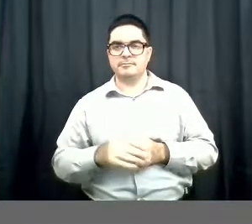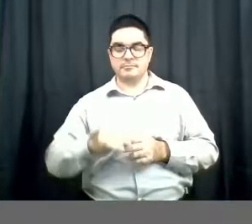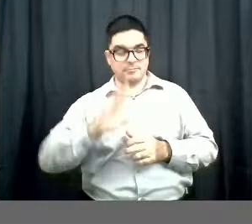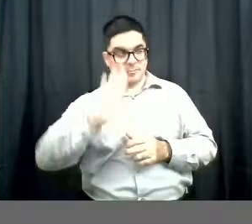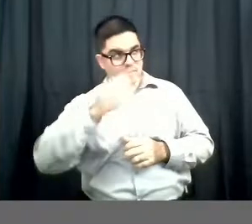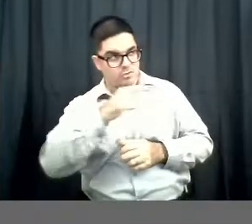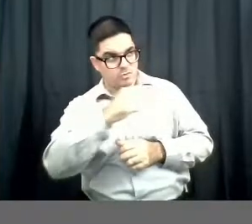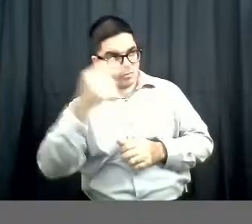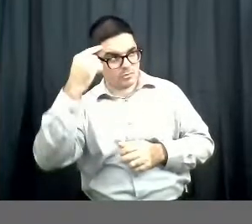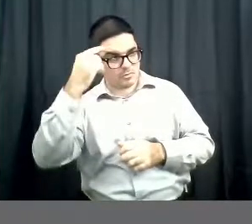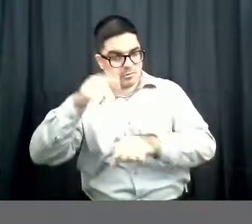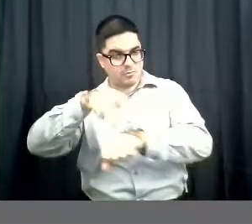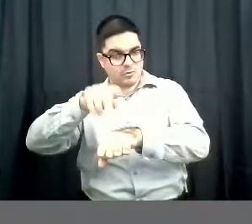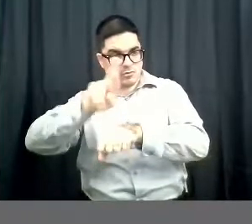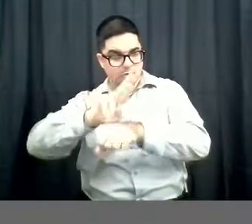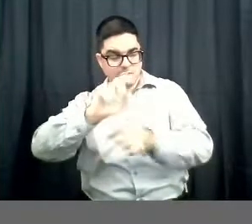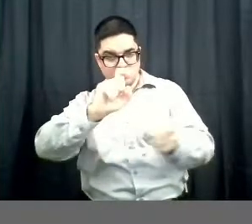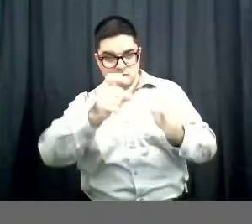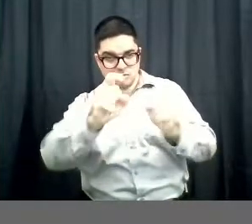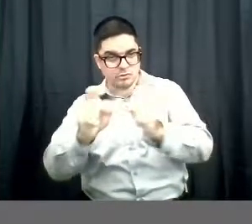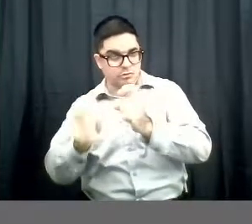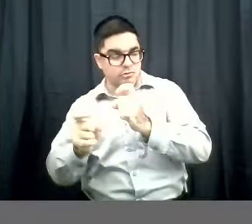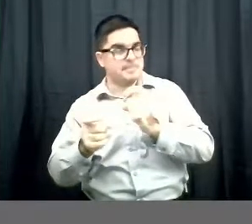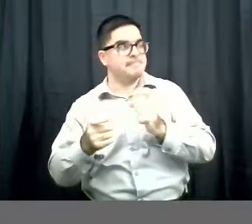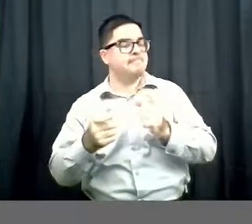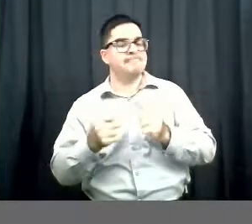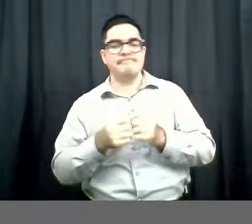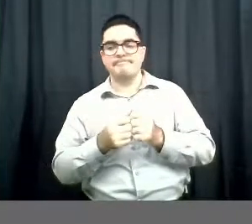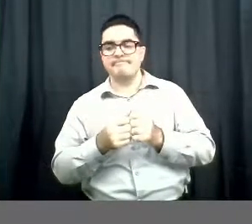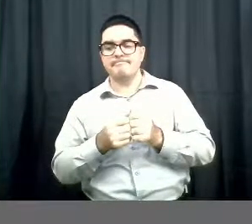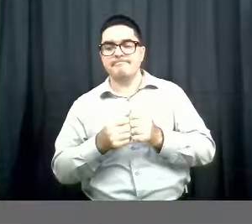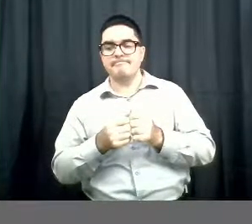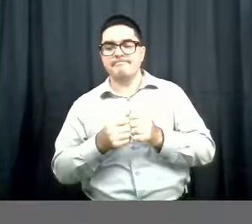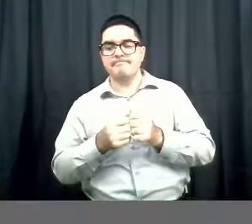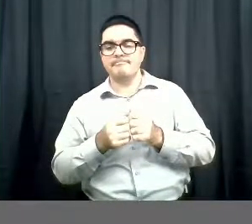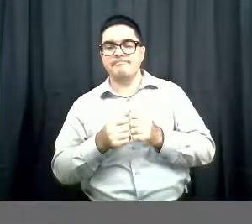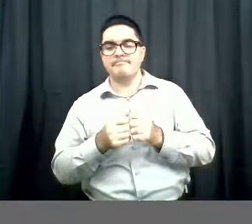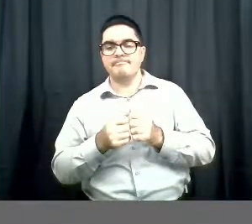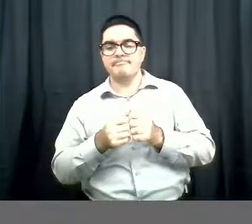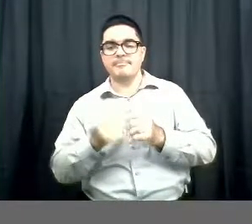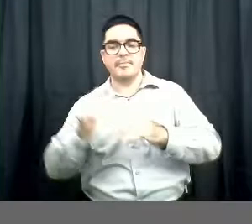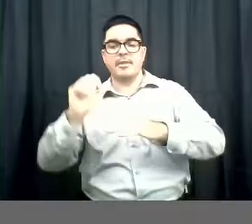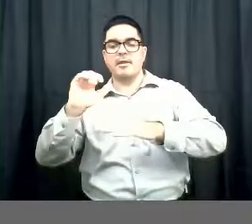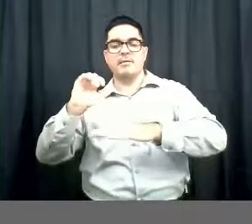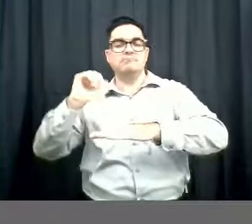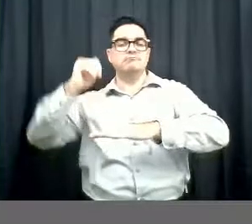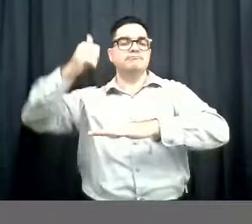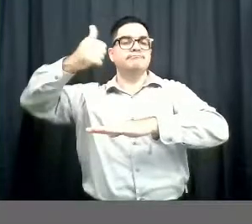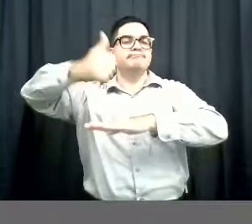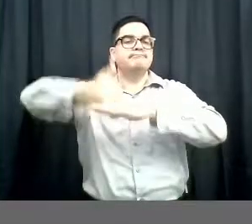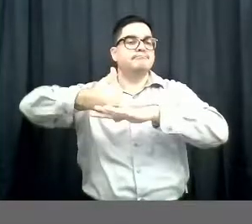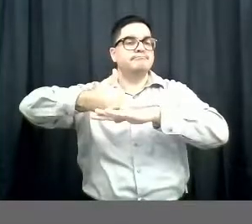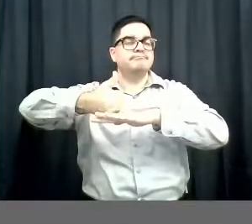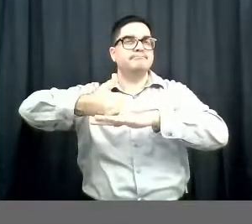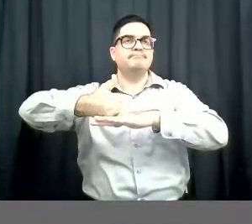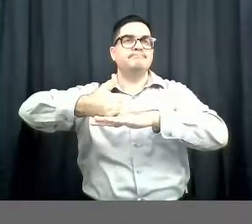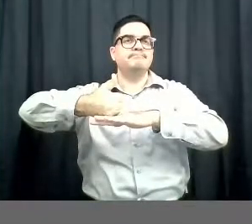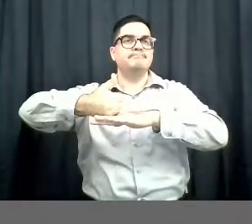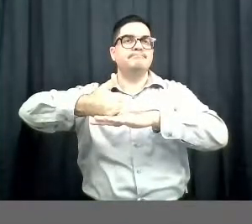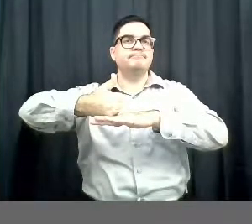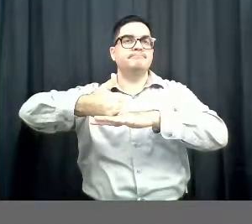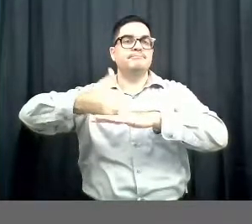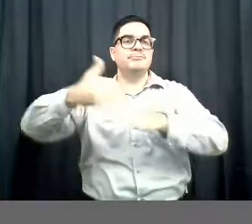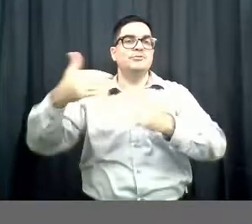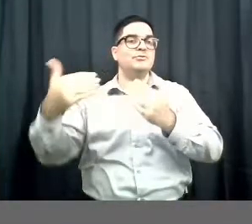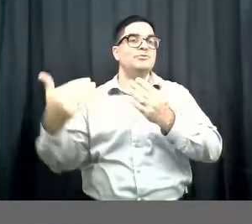restructuring, Adam, has any precedent-setting potential or something we should be